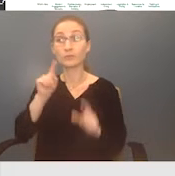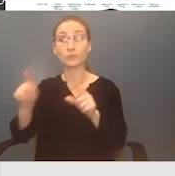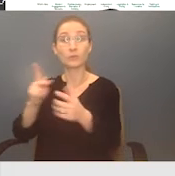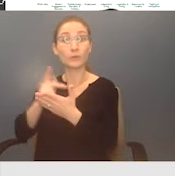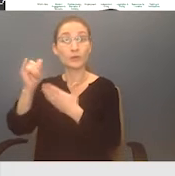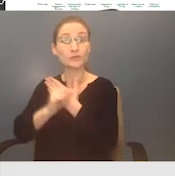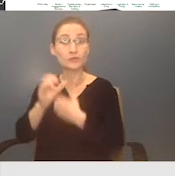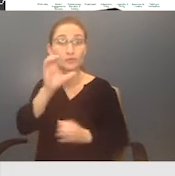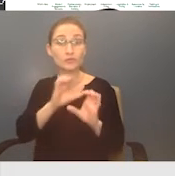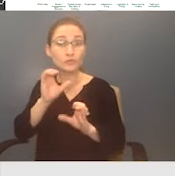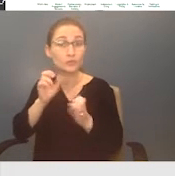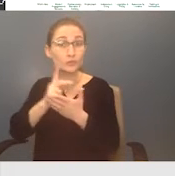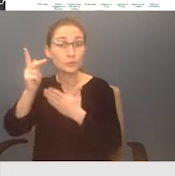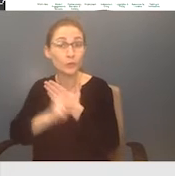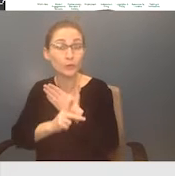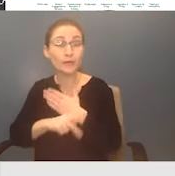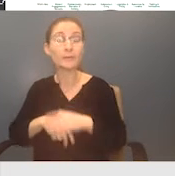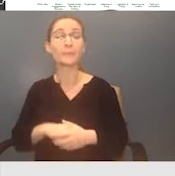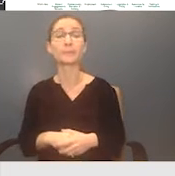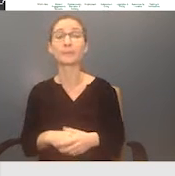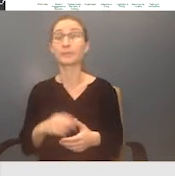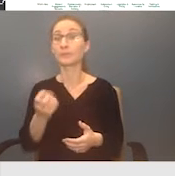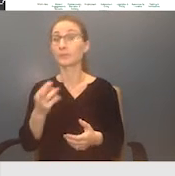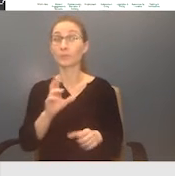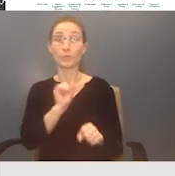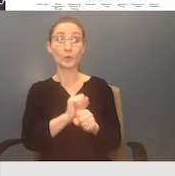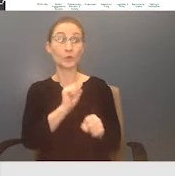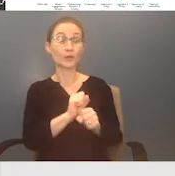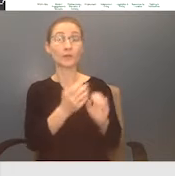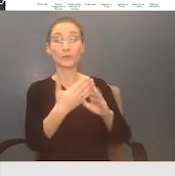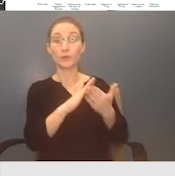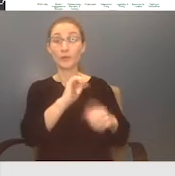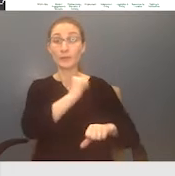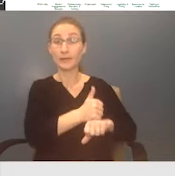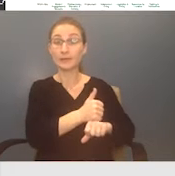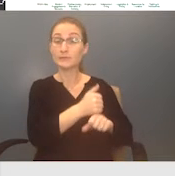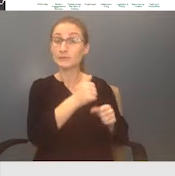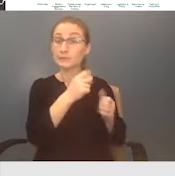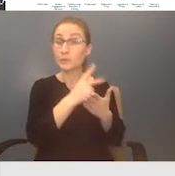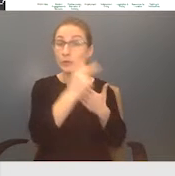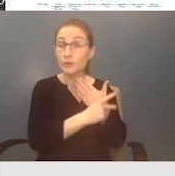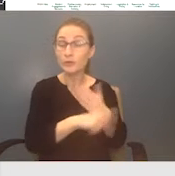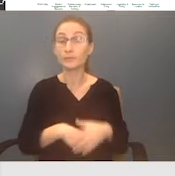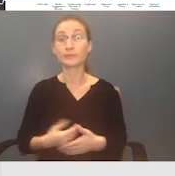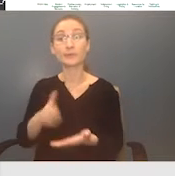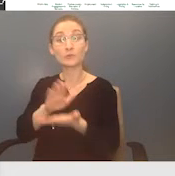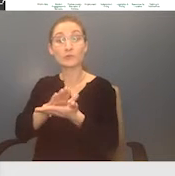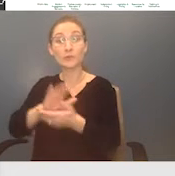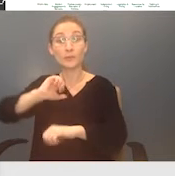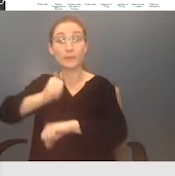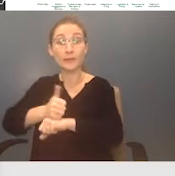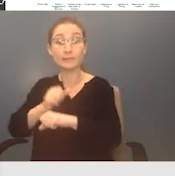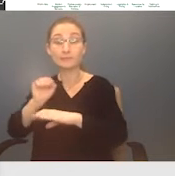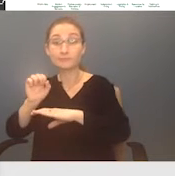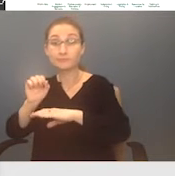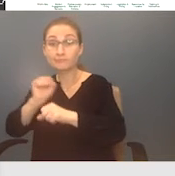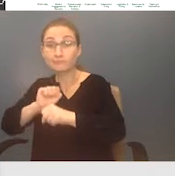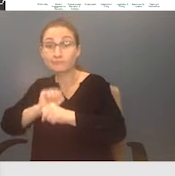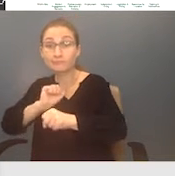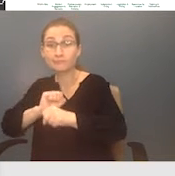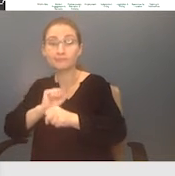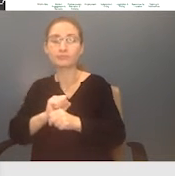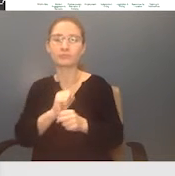project search program, working on community-based vocational education, school-based enterprise and community-based